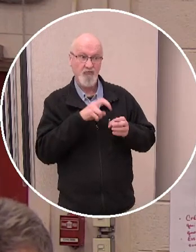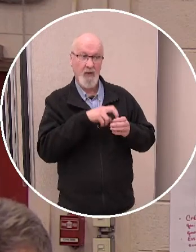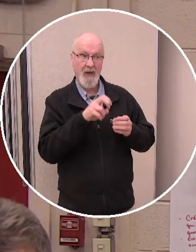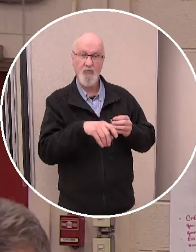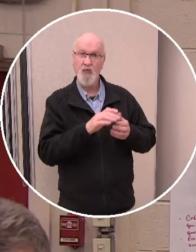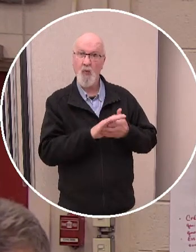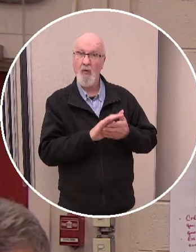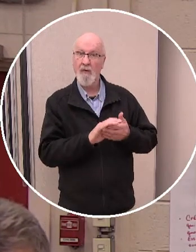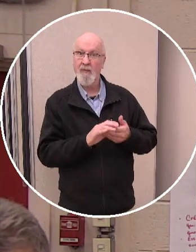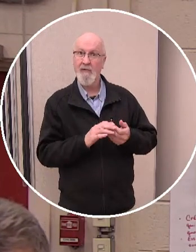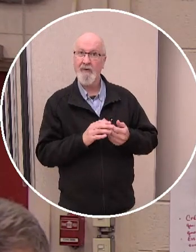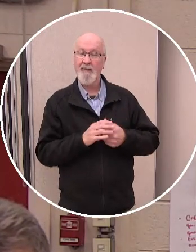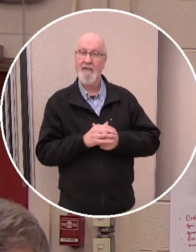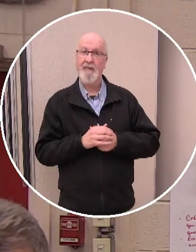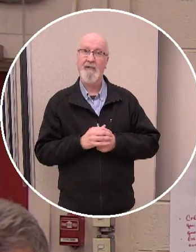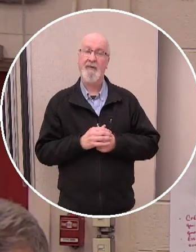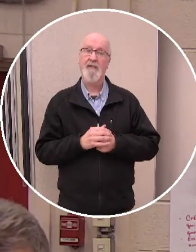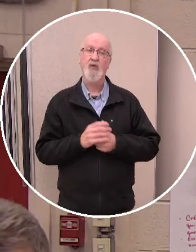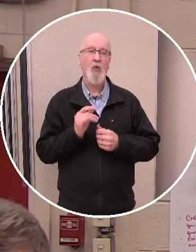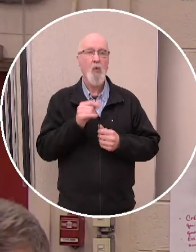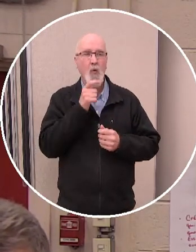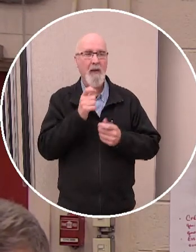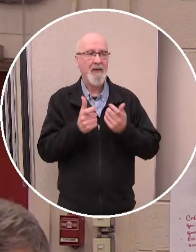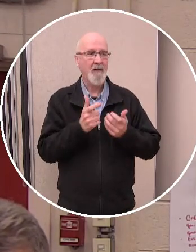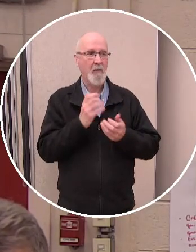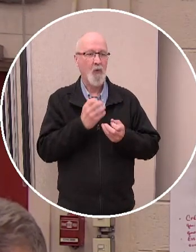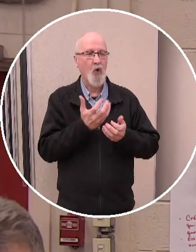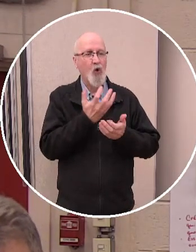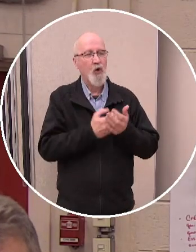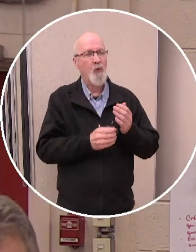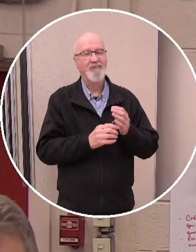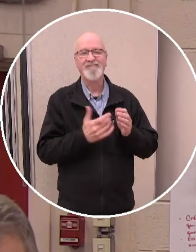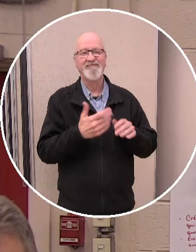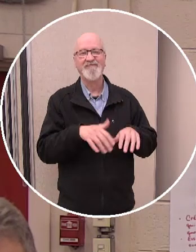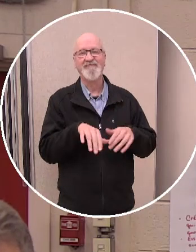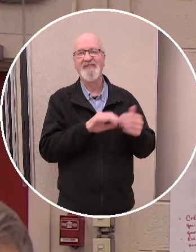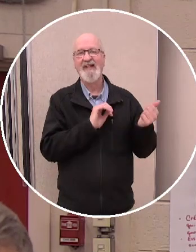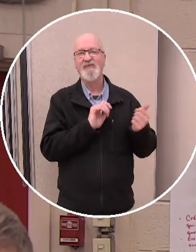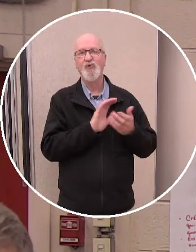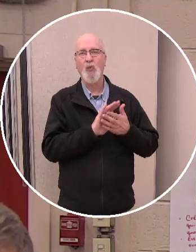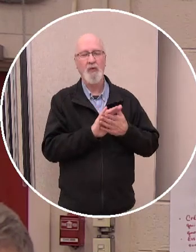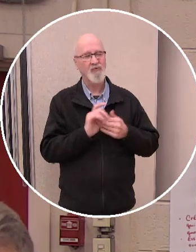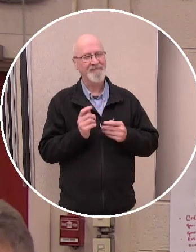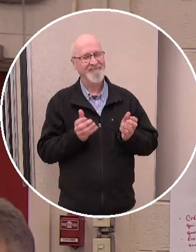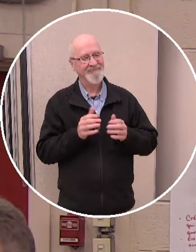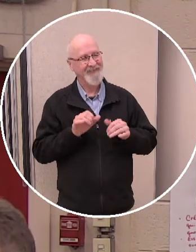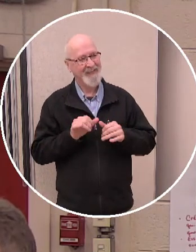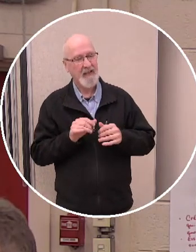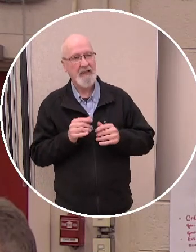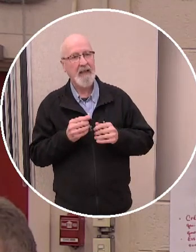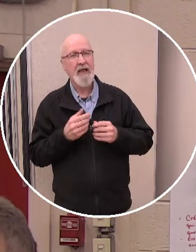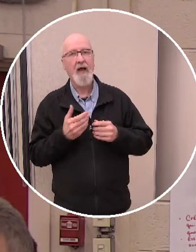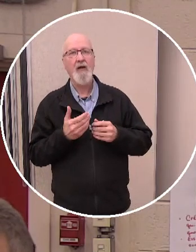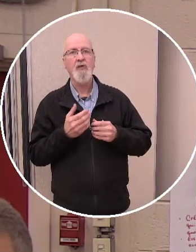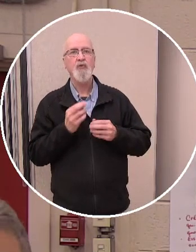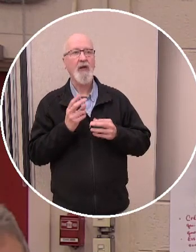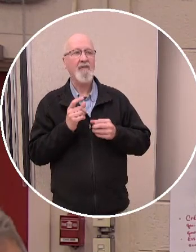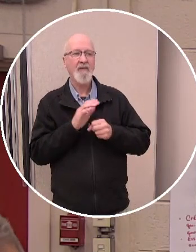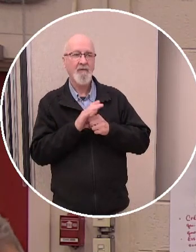are early school leavers. So we're trying to keep more kids in school, being more successful. The PASS